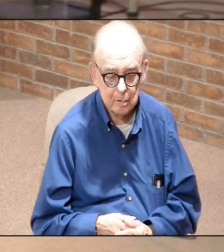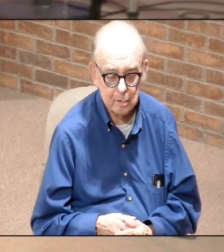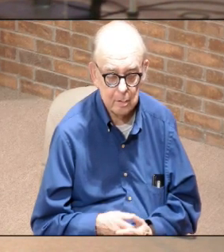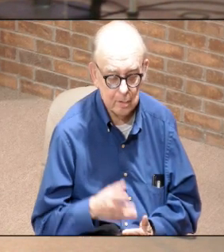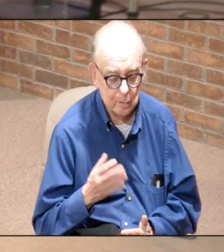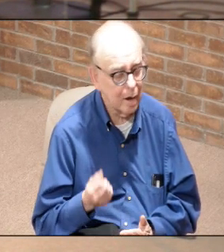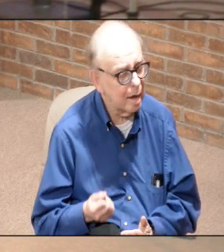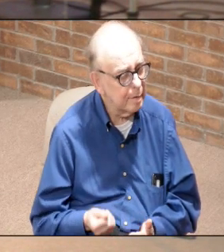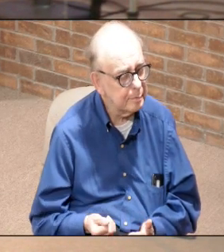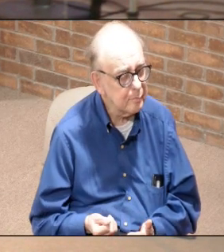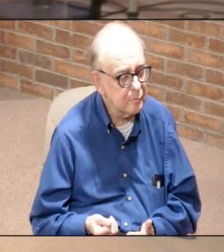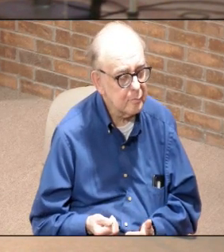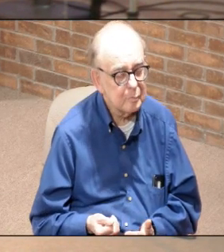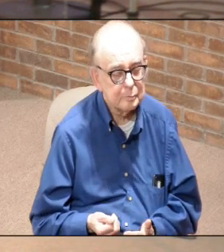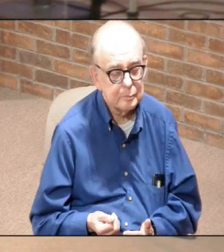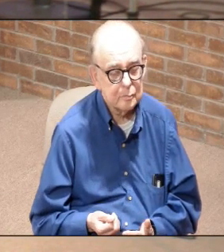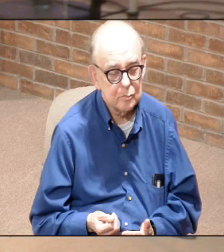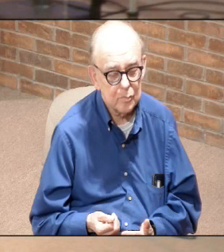Because why?